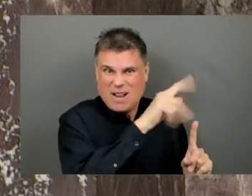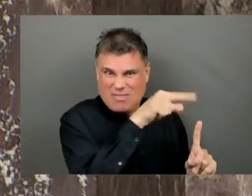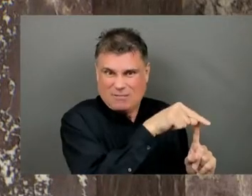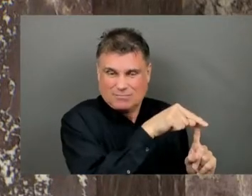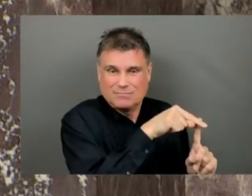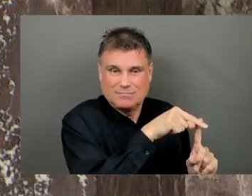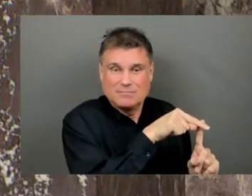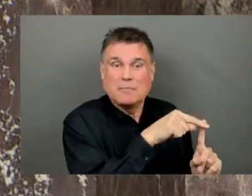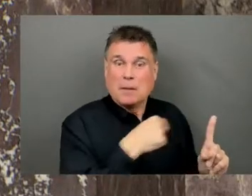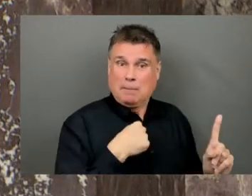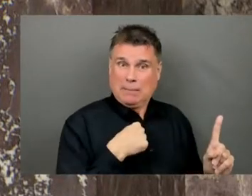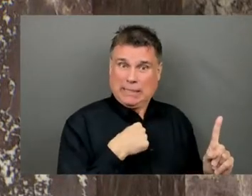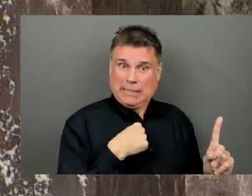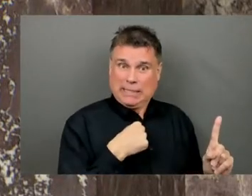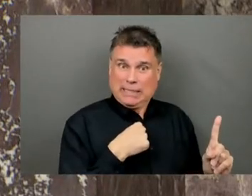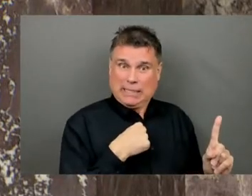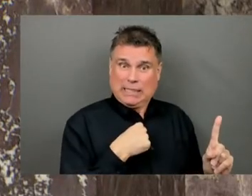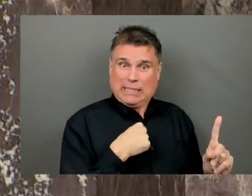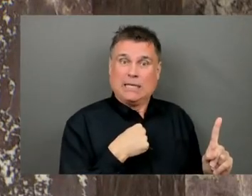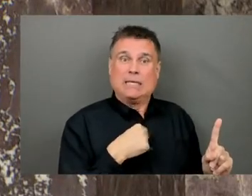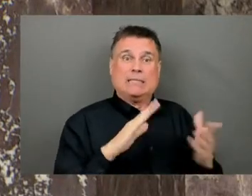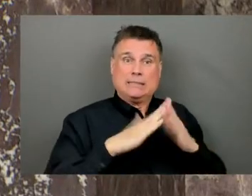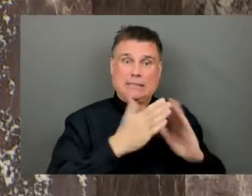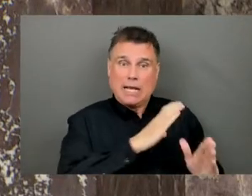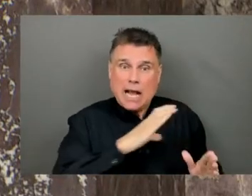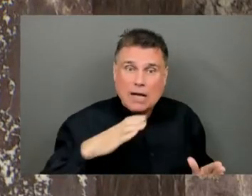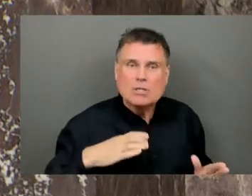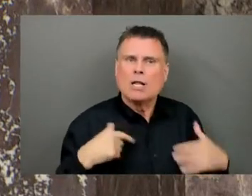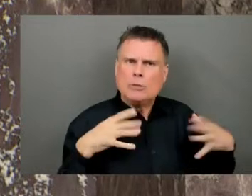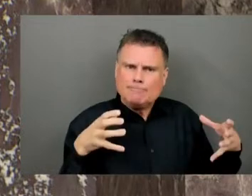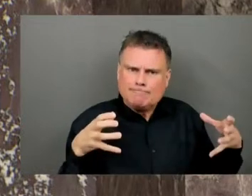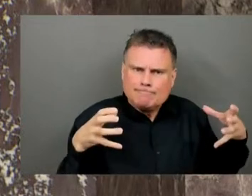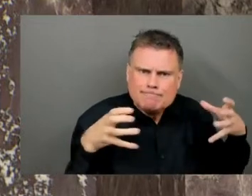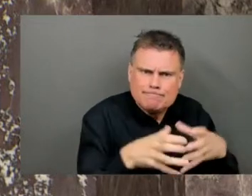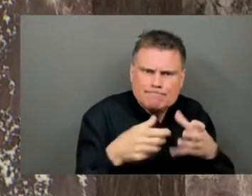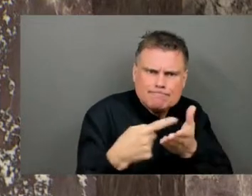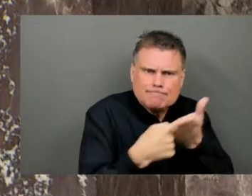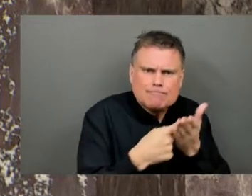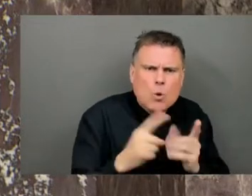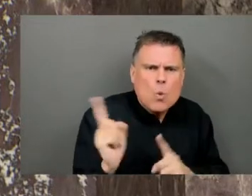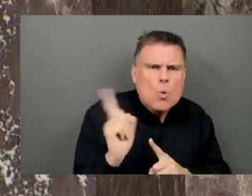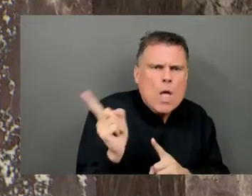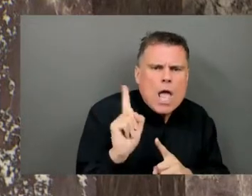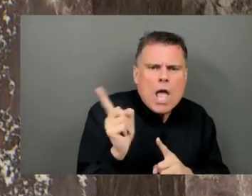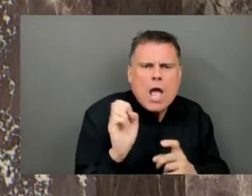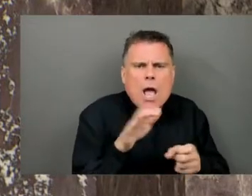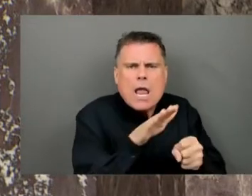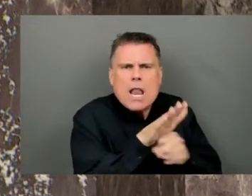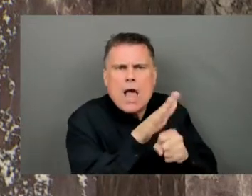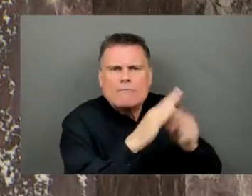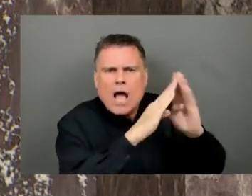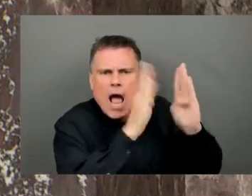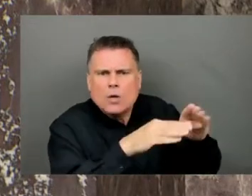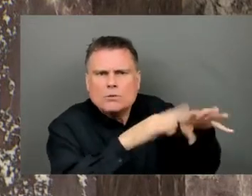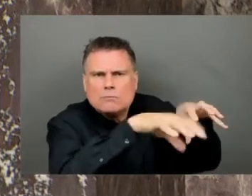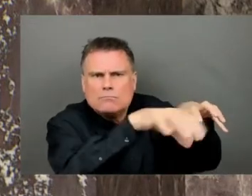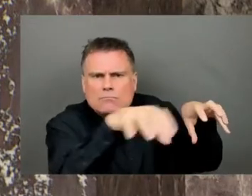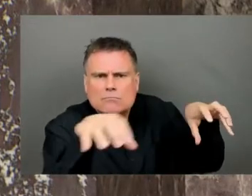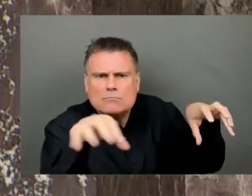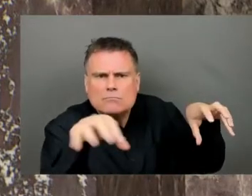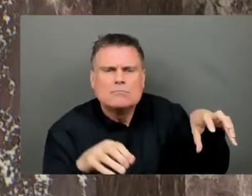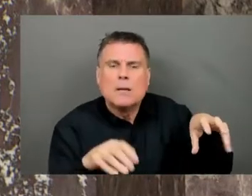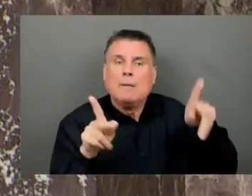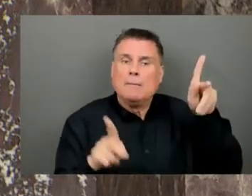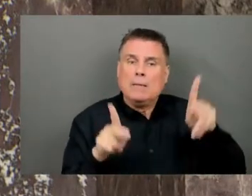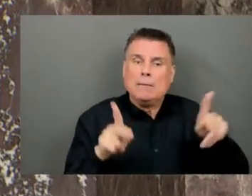housing available. There's right now a welcome center, a shelter right now that wasn't purpose-built, that wasn't ideal